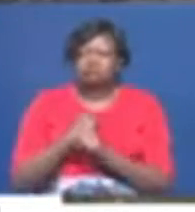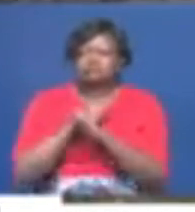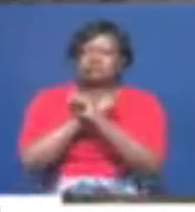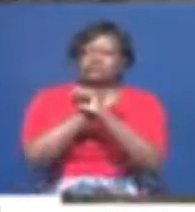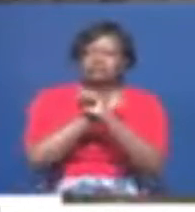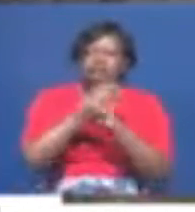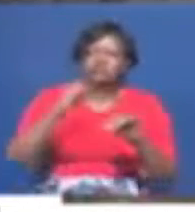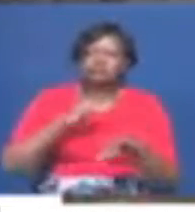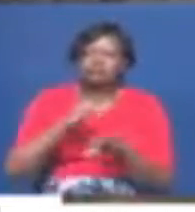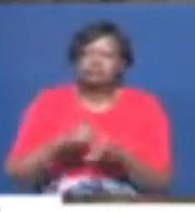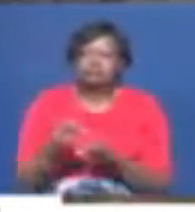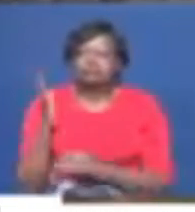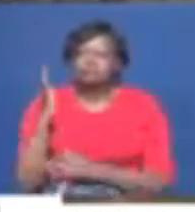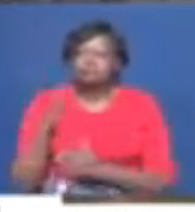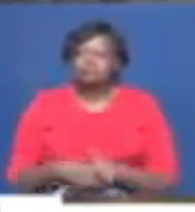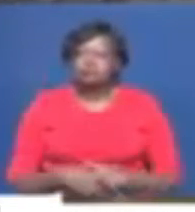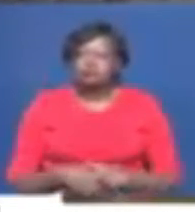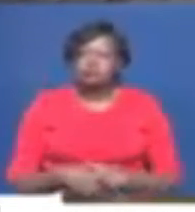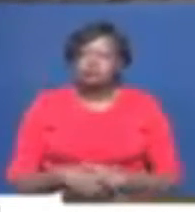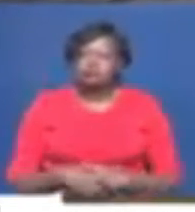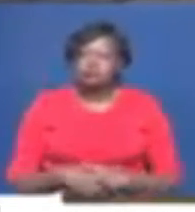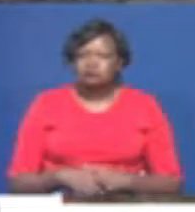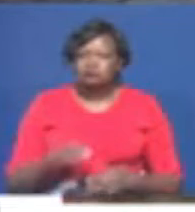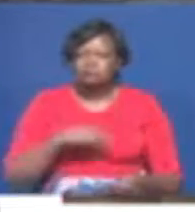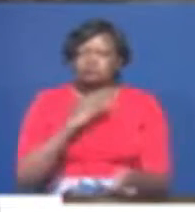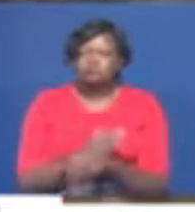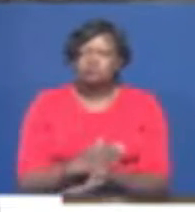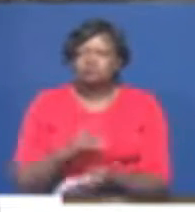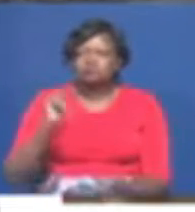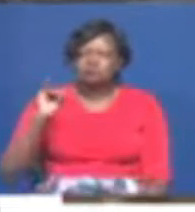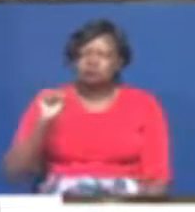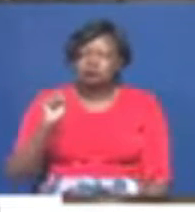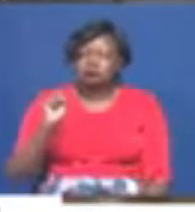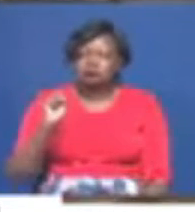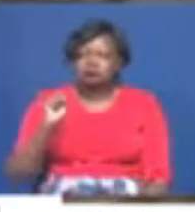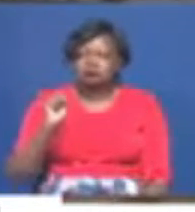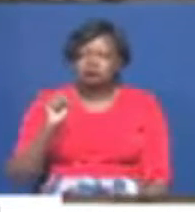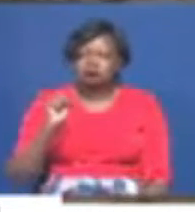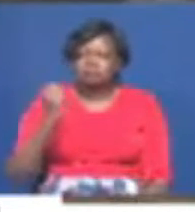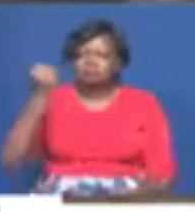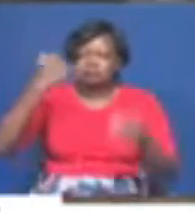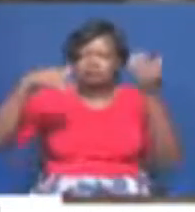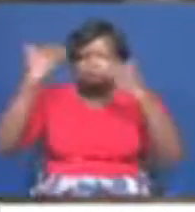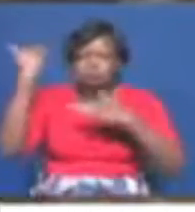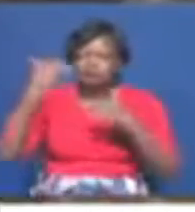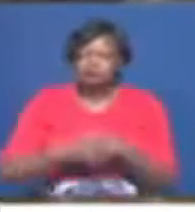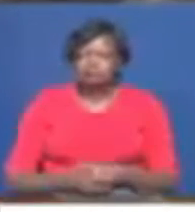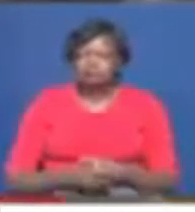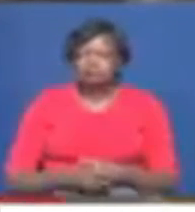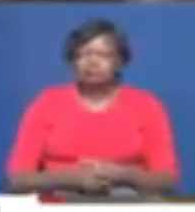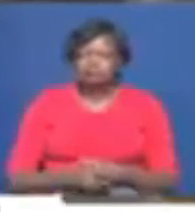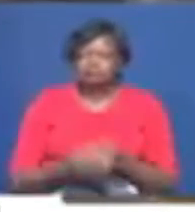security. So the function of the National Intelligence Service, a professional,